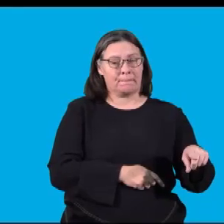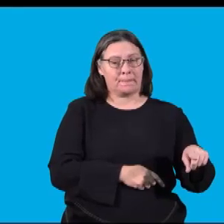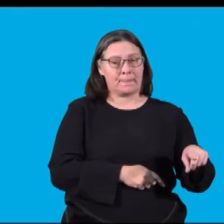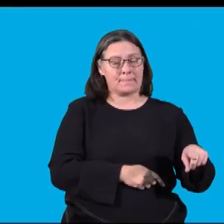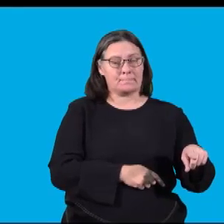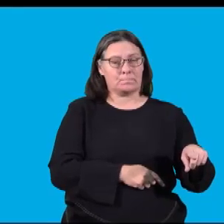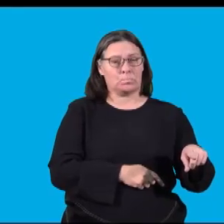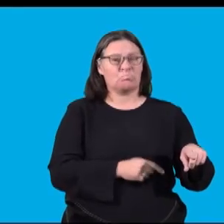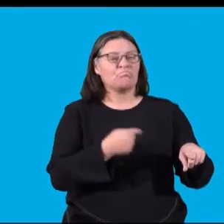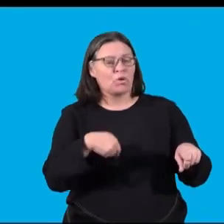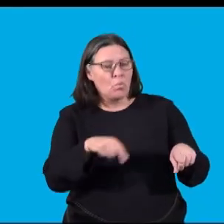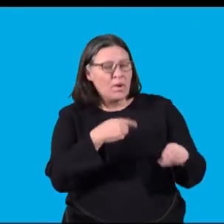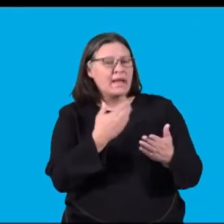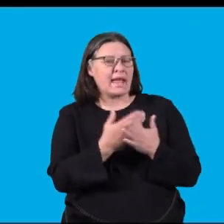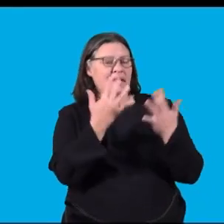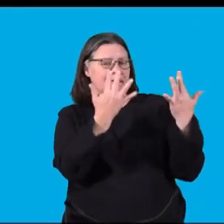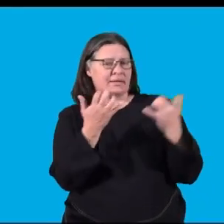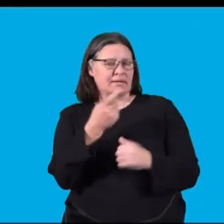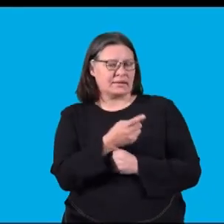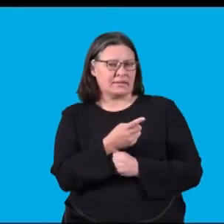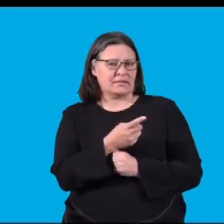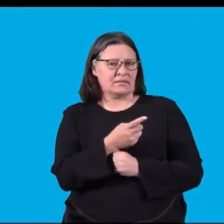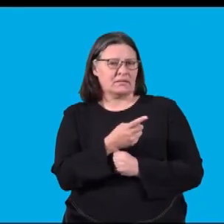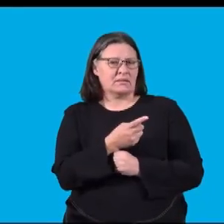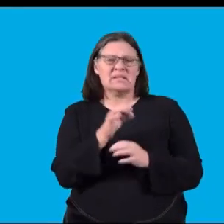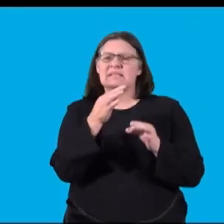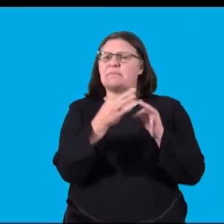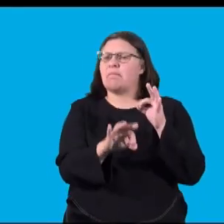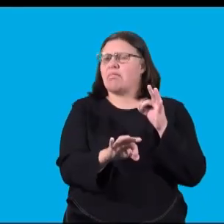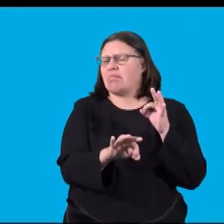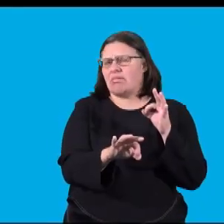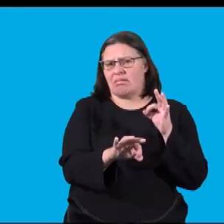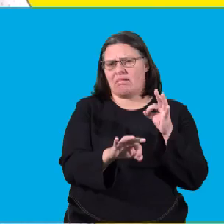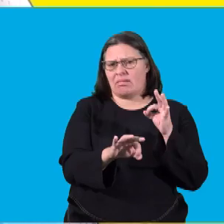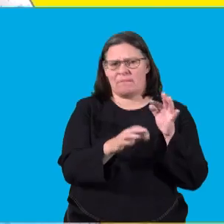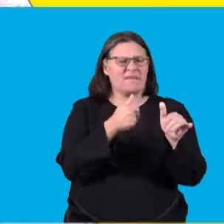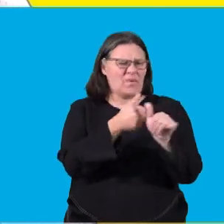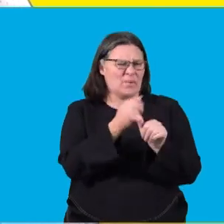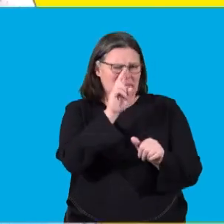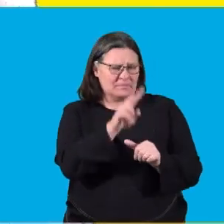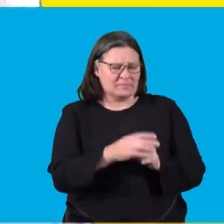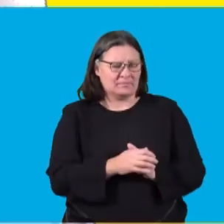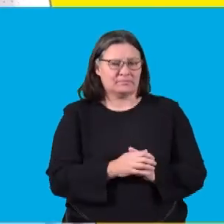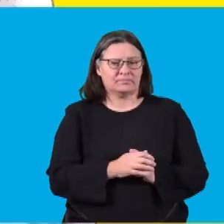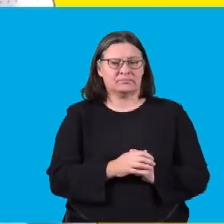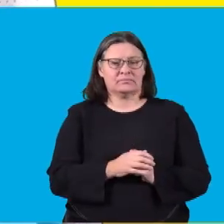We can calculate this very, very simple. Please follow this.